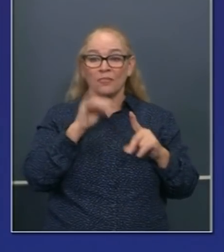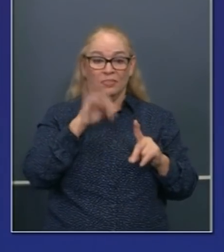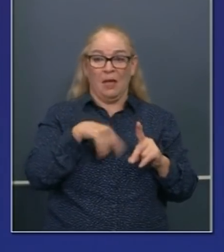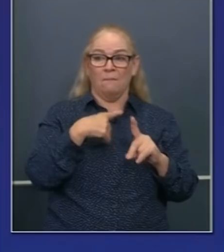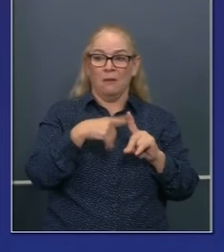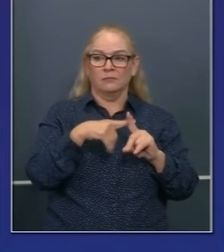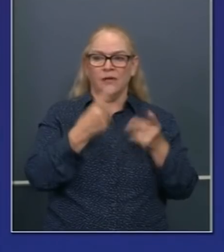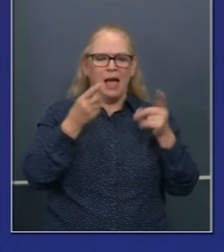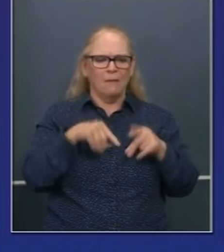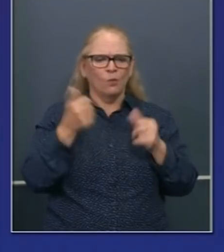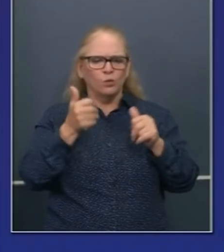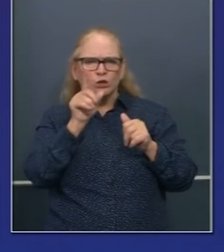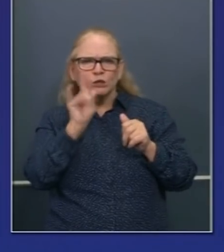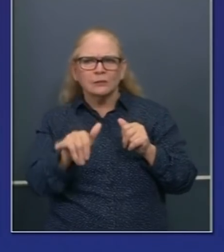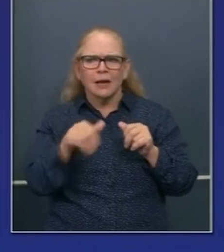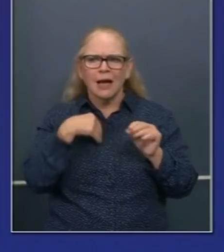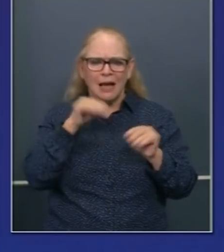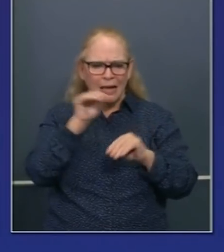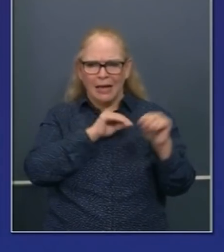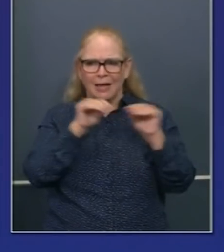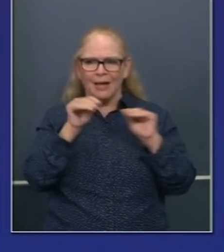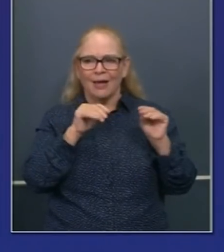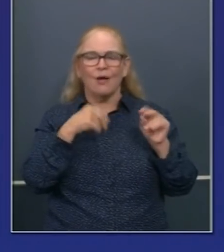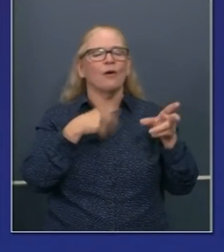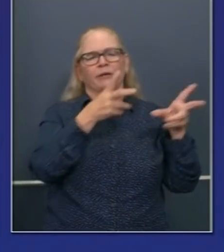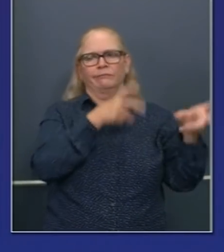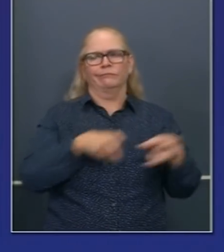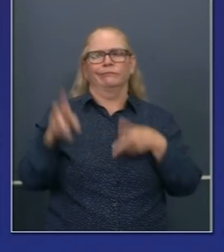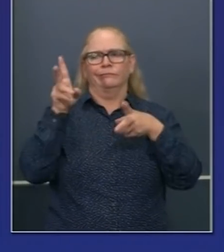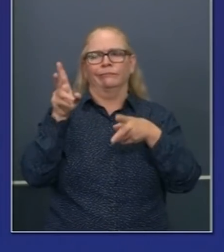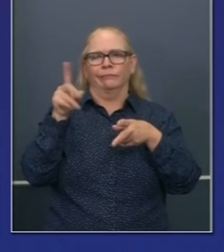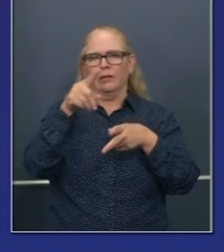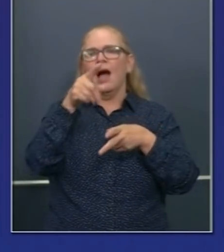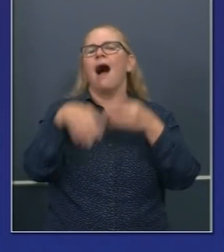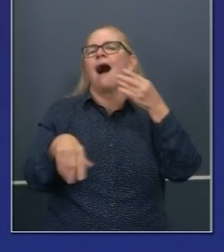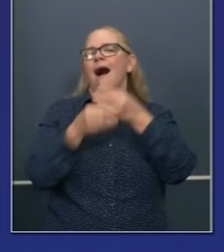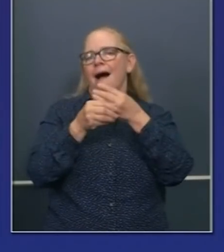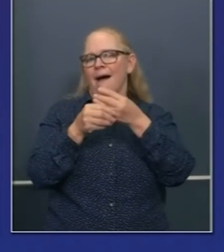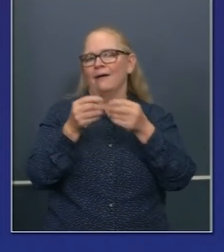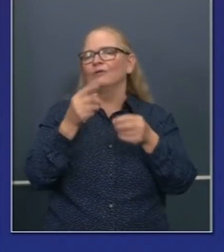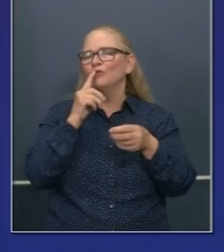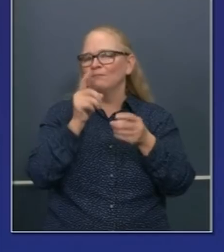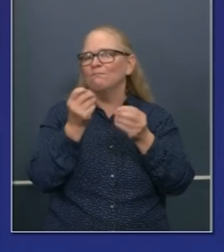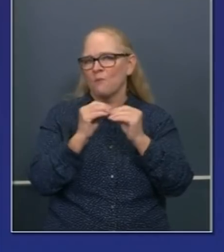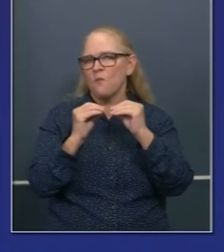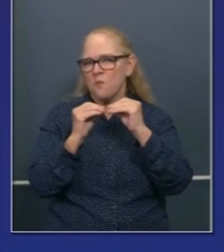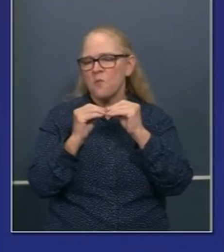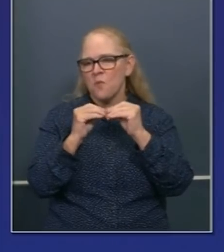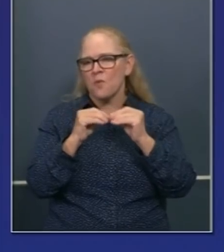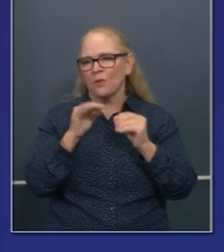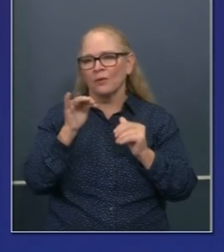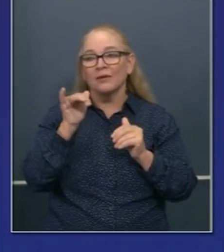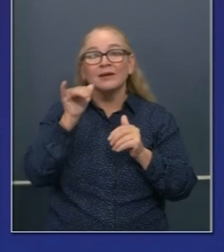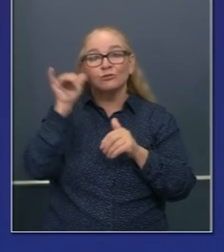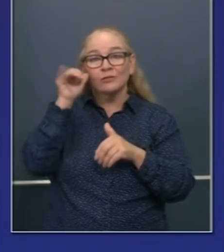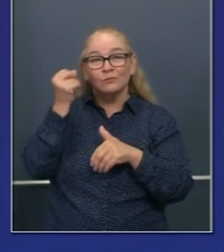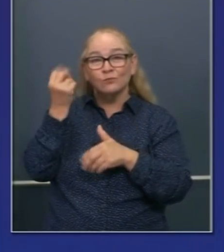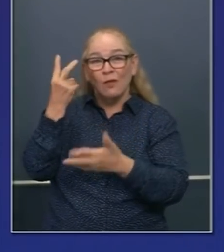we're beginning to do that. But for the purpose of transparency, yesterday, 12,500,